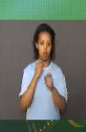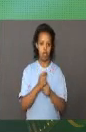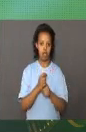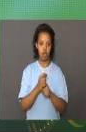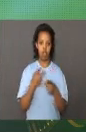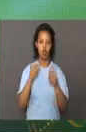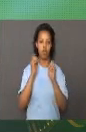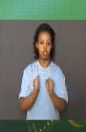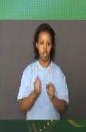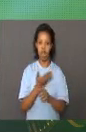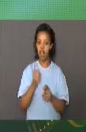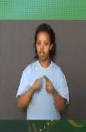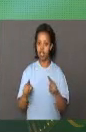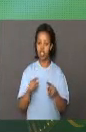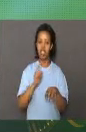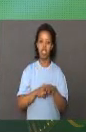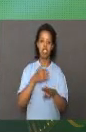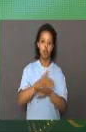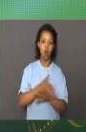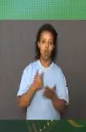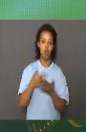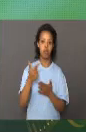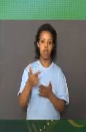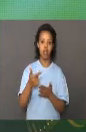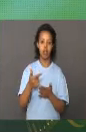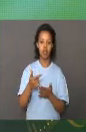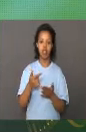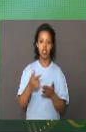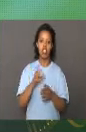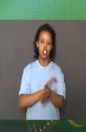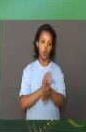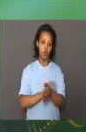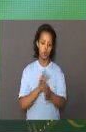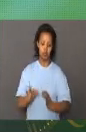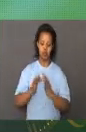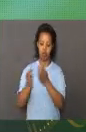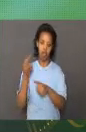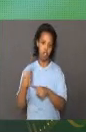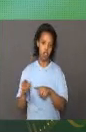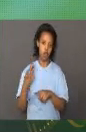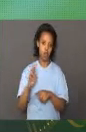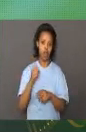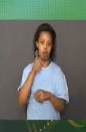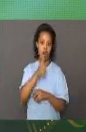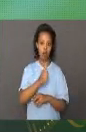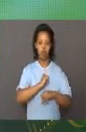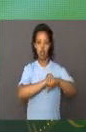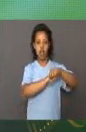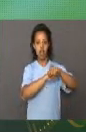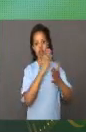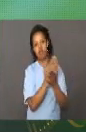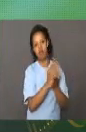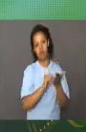but eventually the body can no longer replace the cells and the virus takes over.